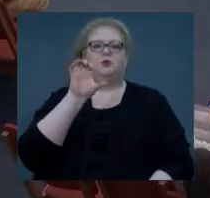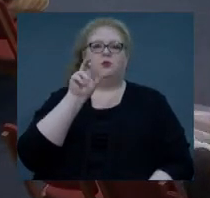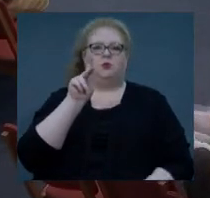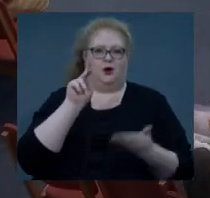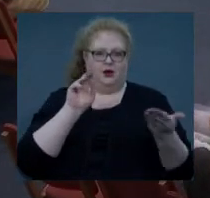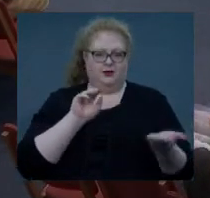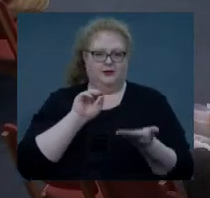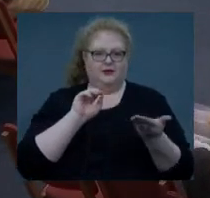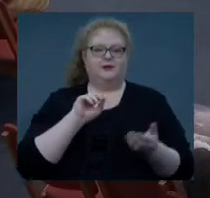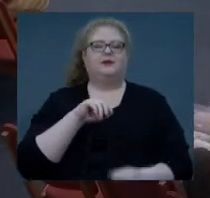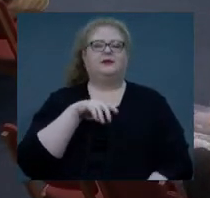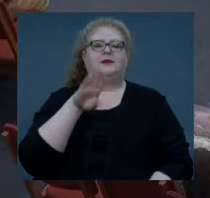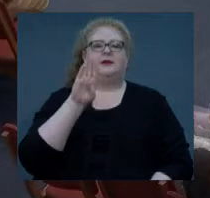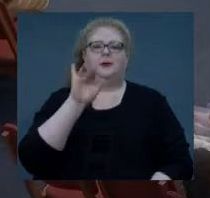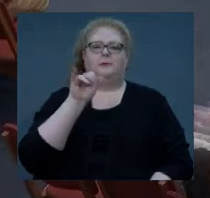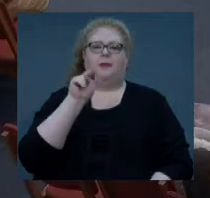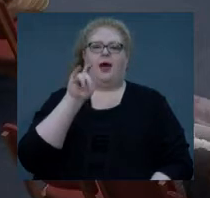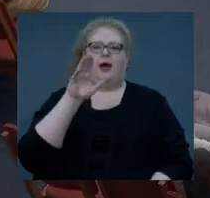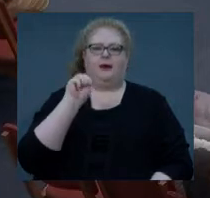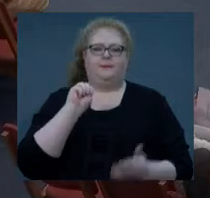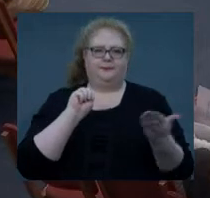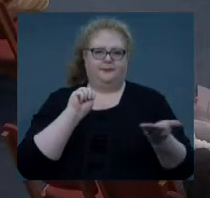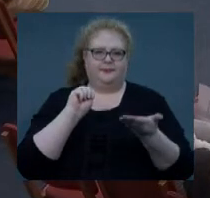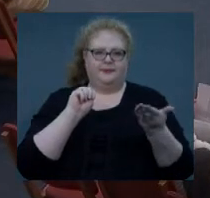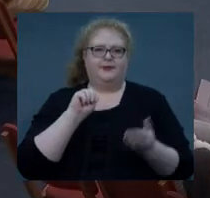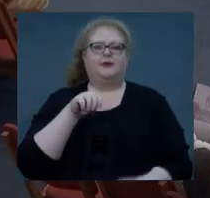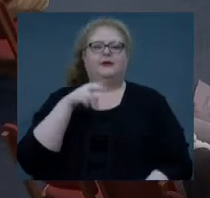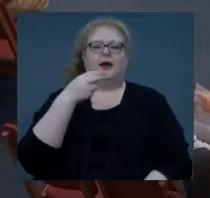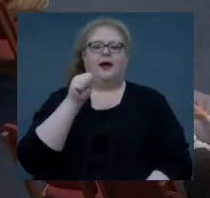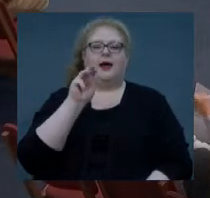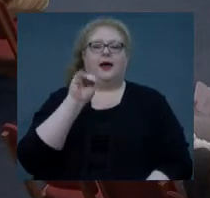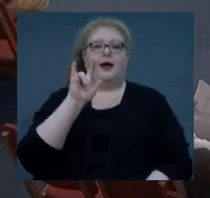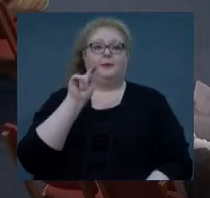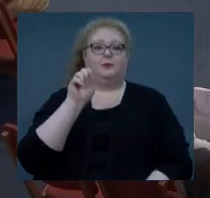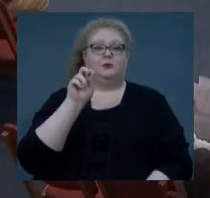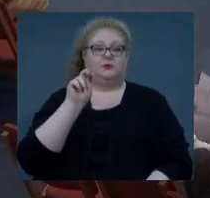Here. Commissioner Bynum, Here. Commissioner Hamilton,